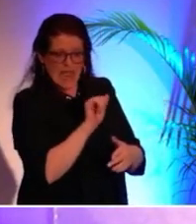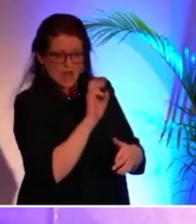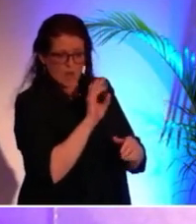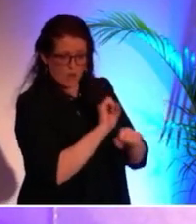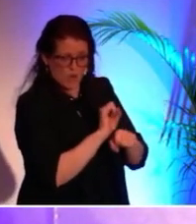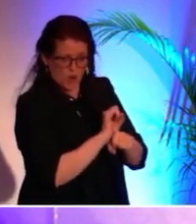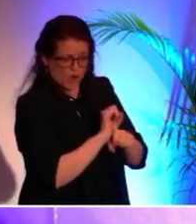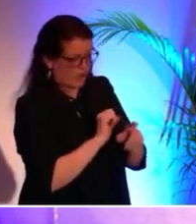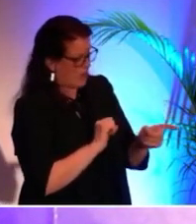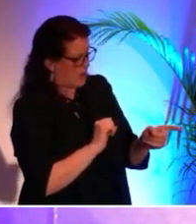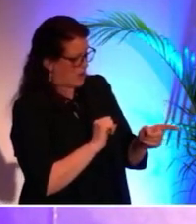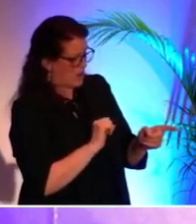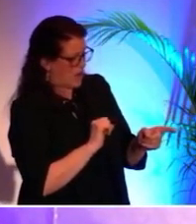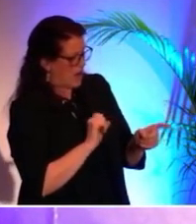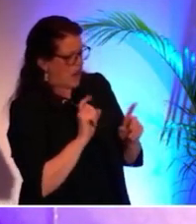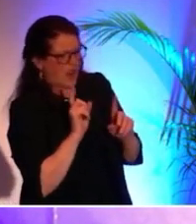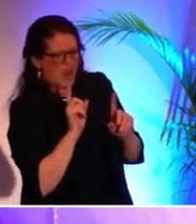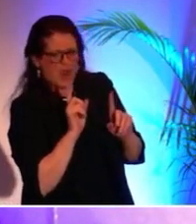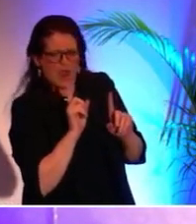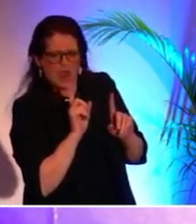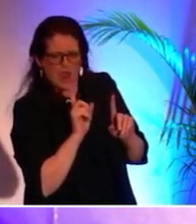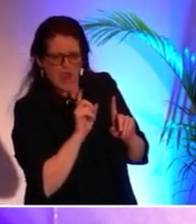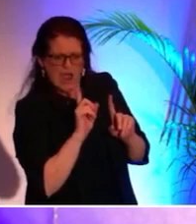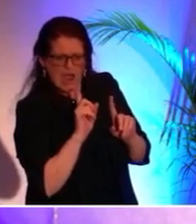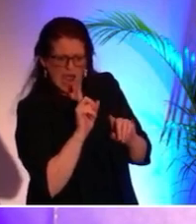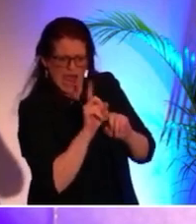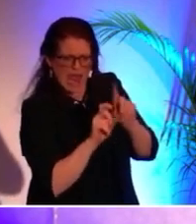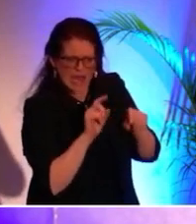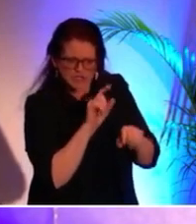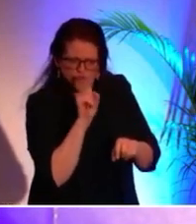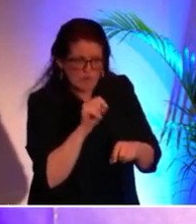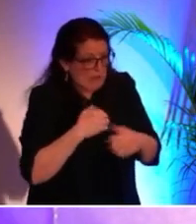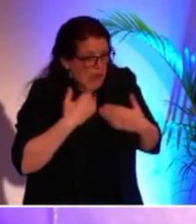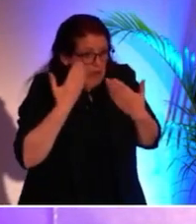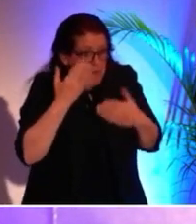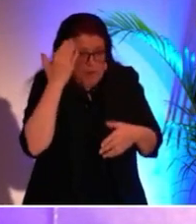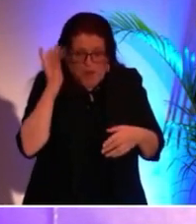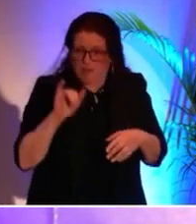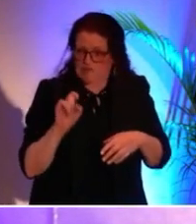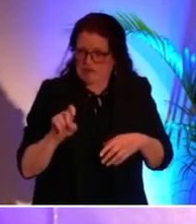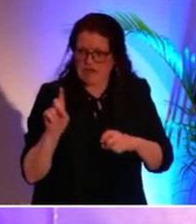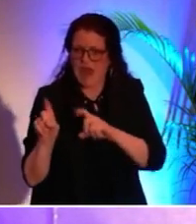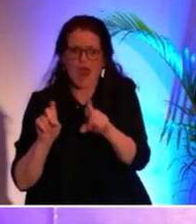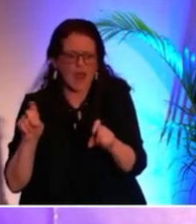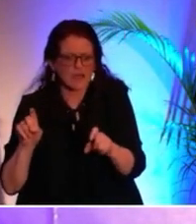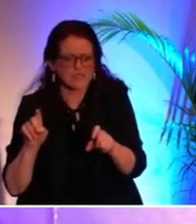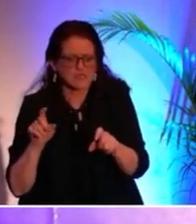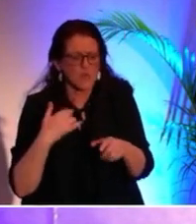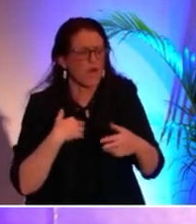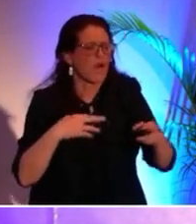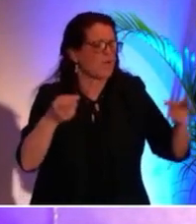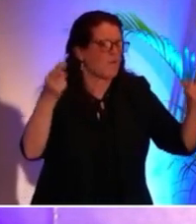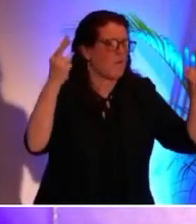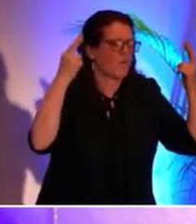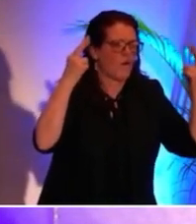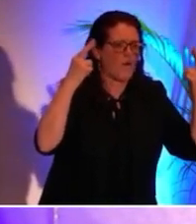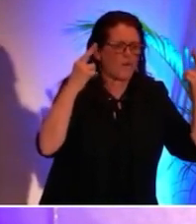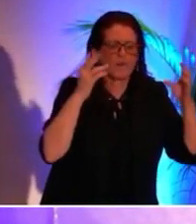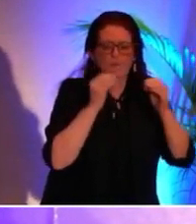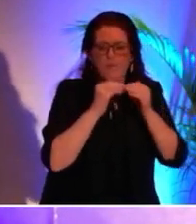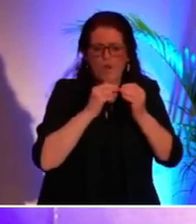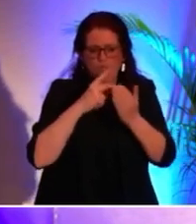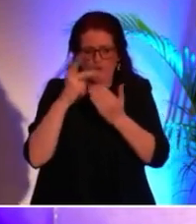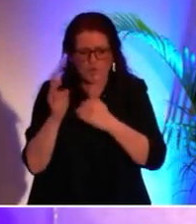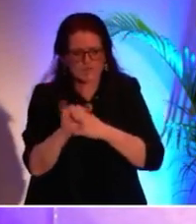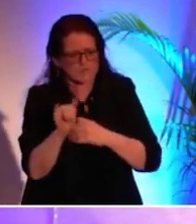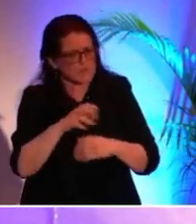you know, just answer questions I didn't even, you know I had, you know. So I'm hoping there could be more programs like